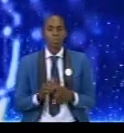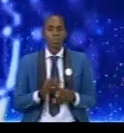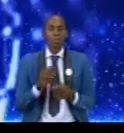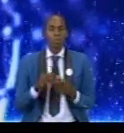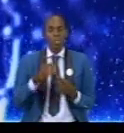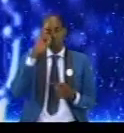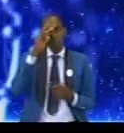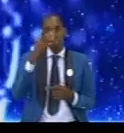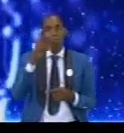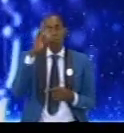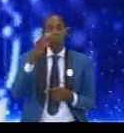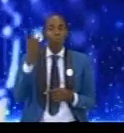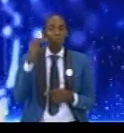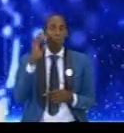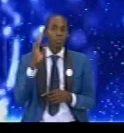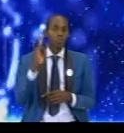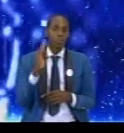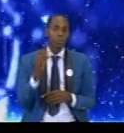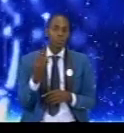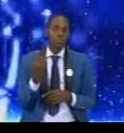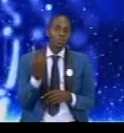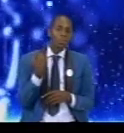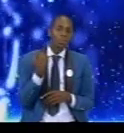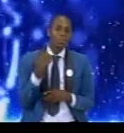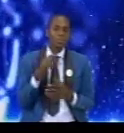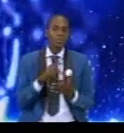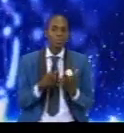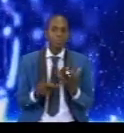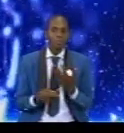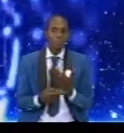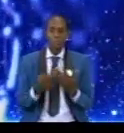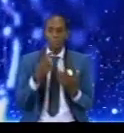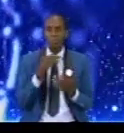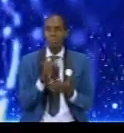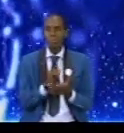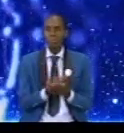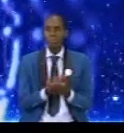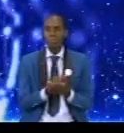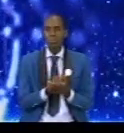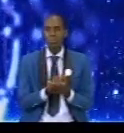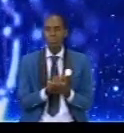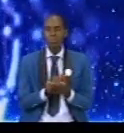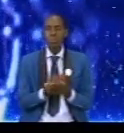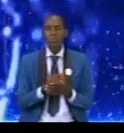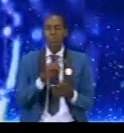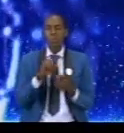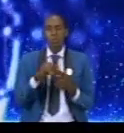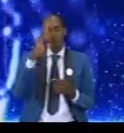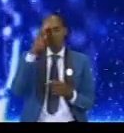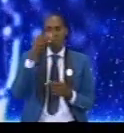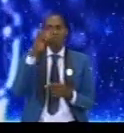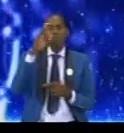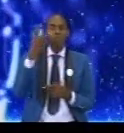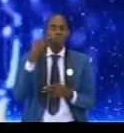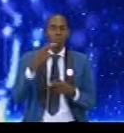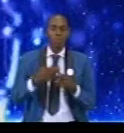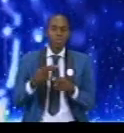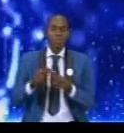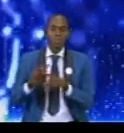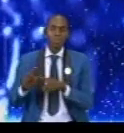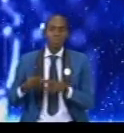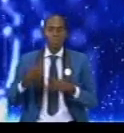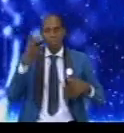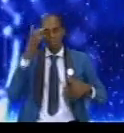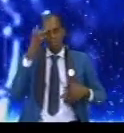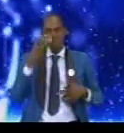he said, well, those people, when he was mentioning names of sickness, he said,